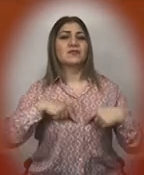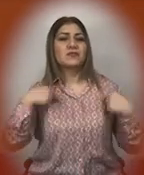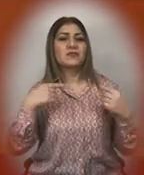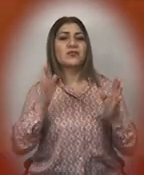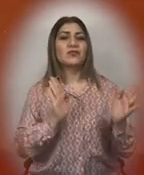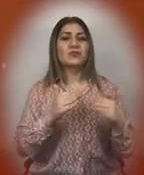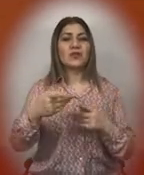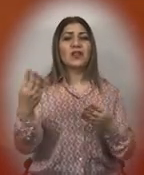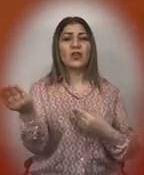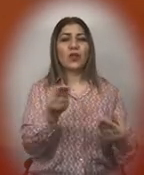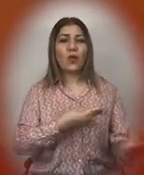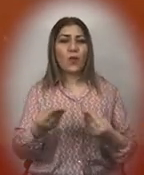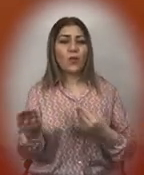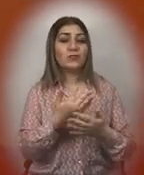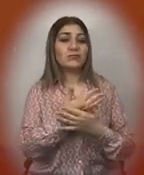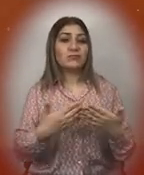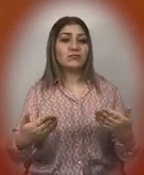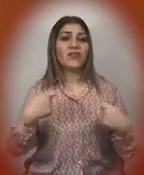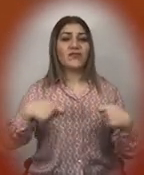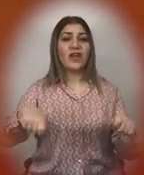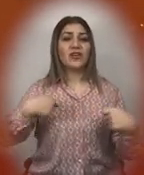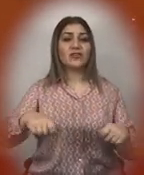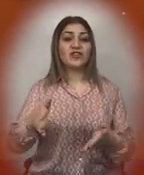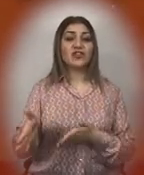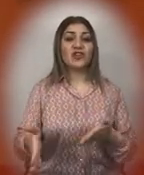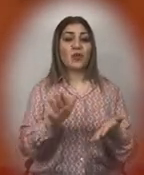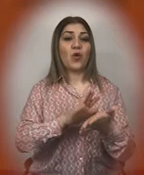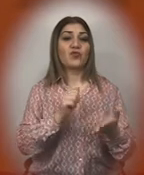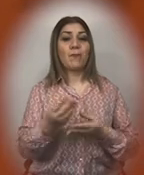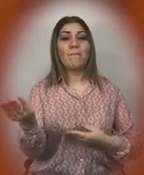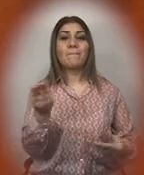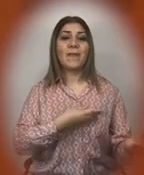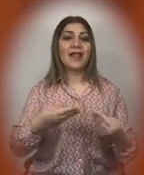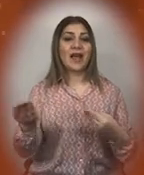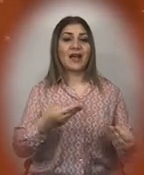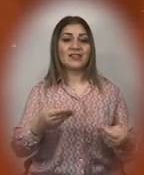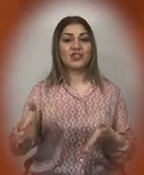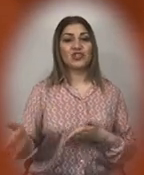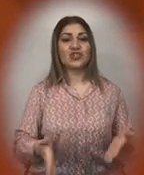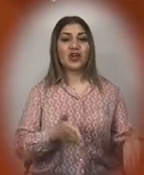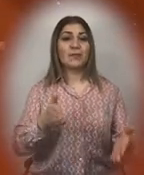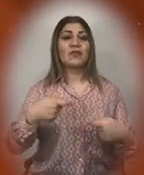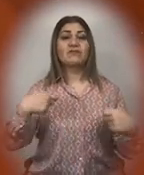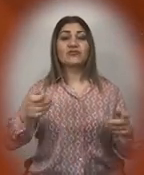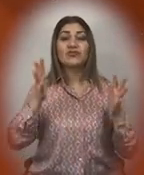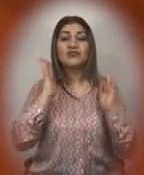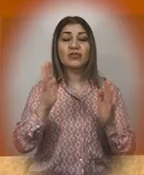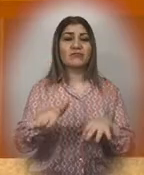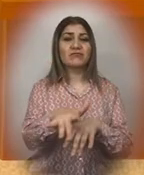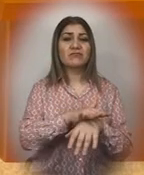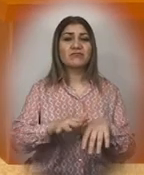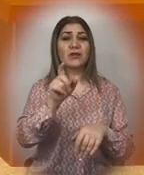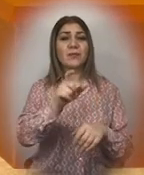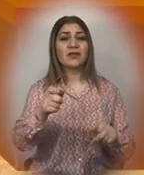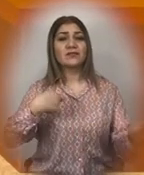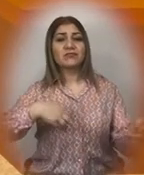enchanting smells as the caravans were passing by and that is why this road was called the silk road trade was in full swing and people were exchanging not